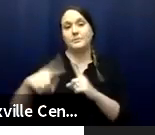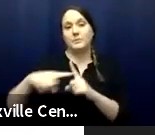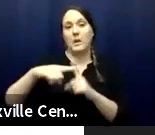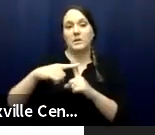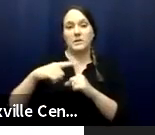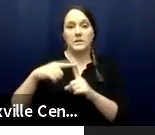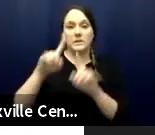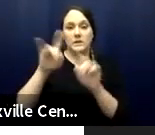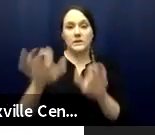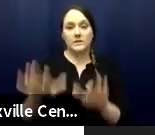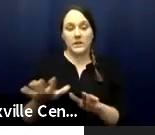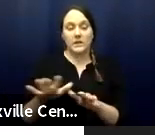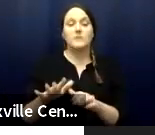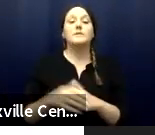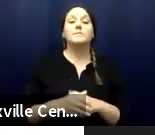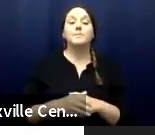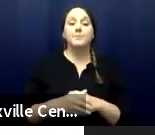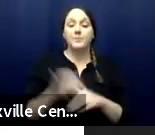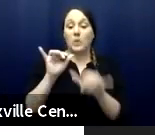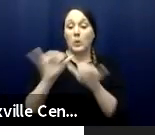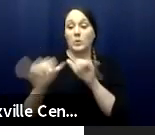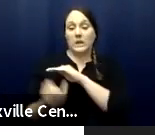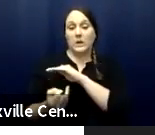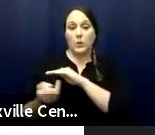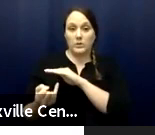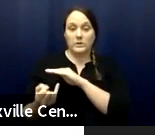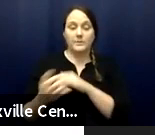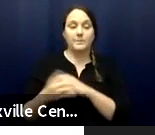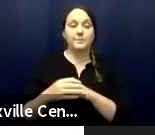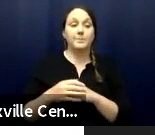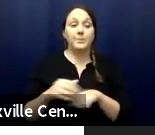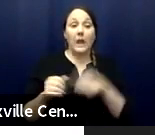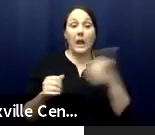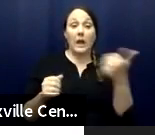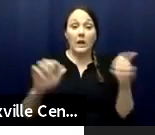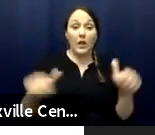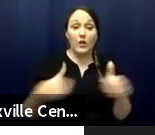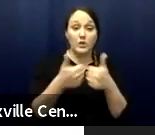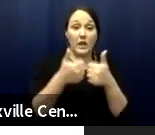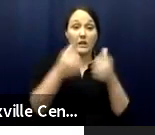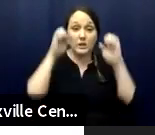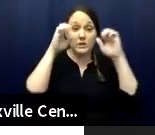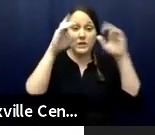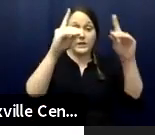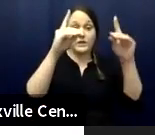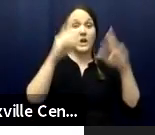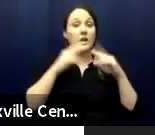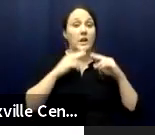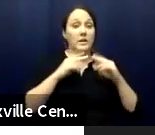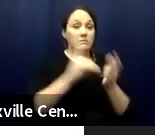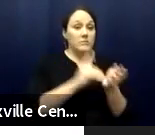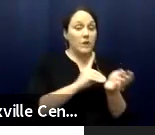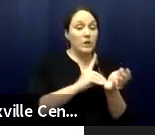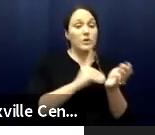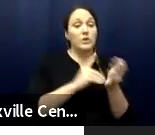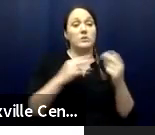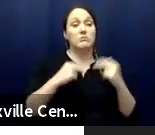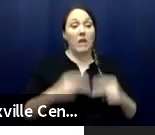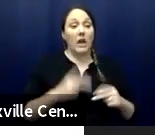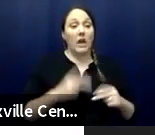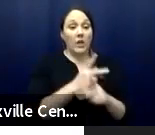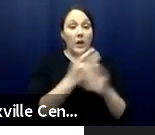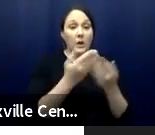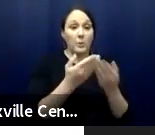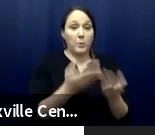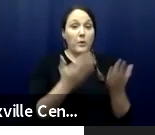quarantine. And one of the other challenges has been honestly educating healthcare providers about the